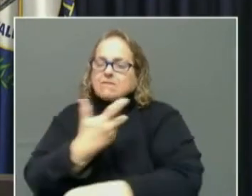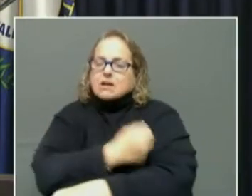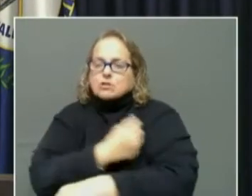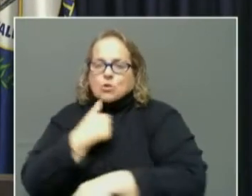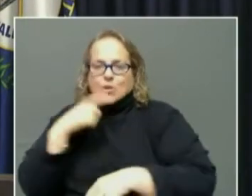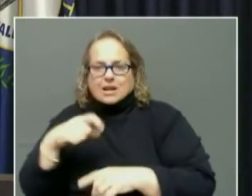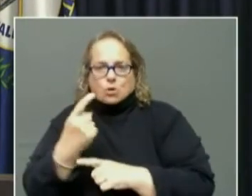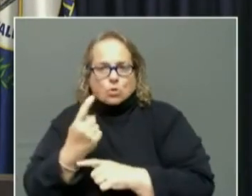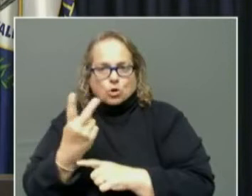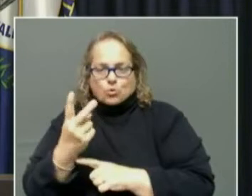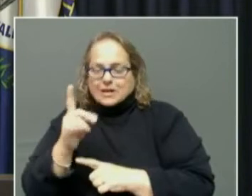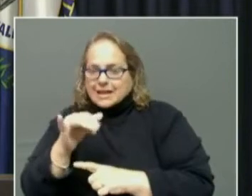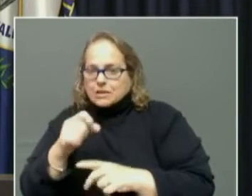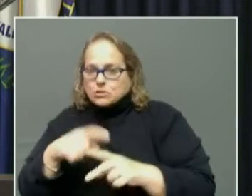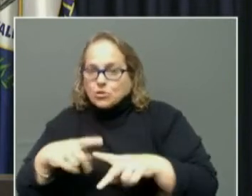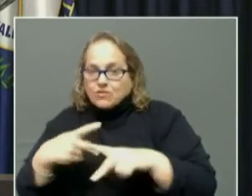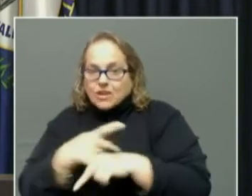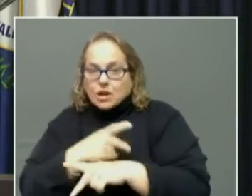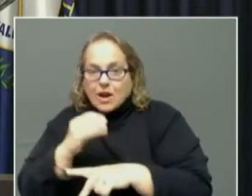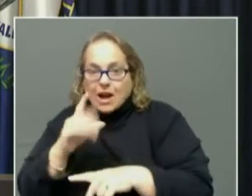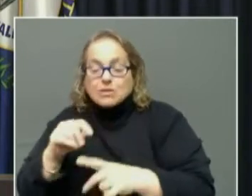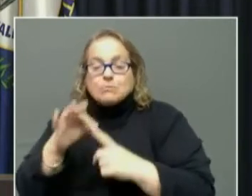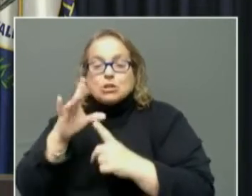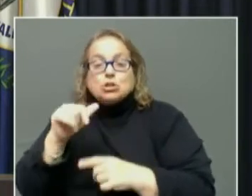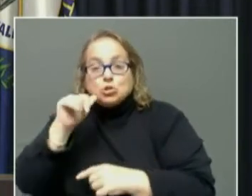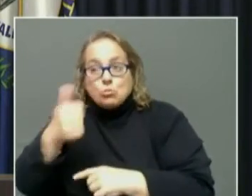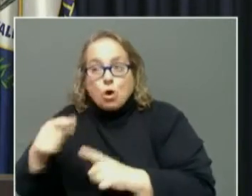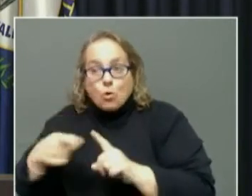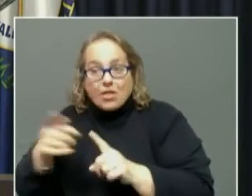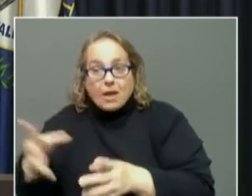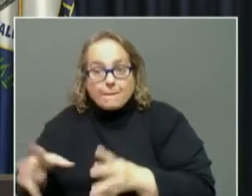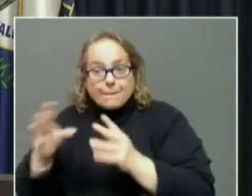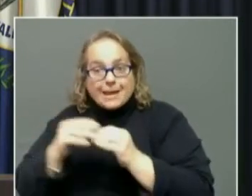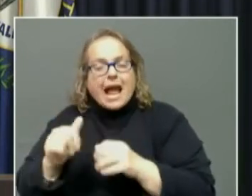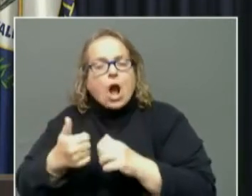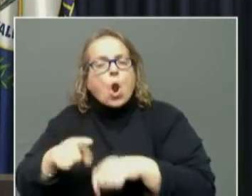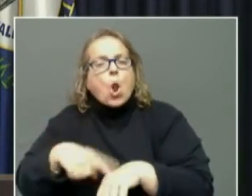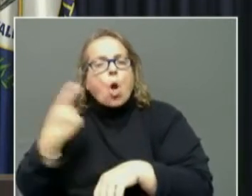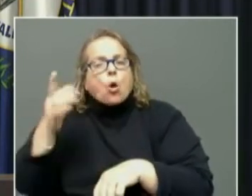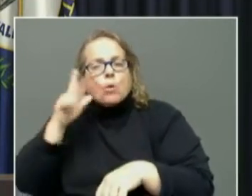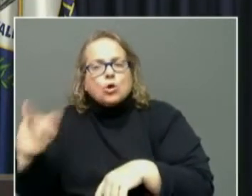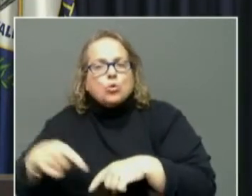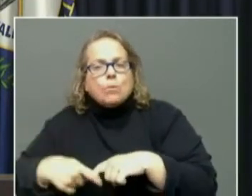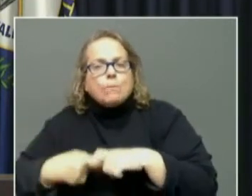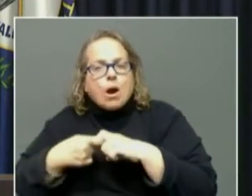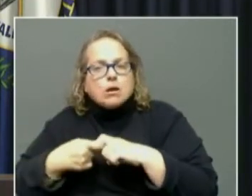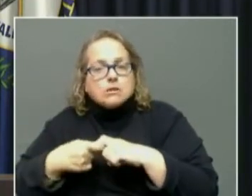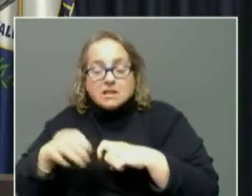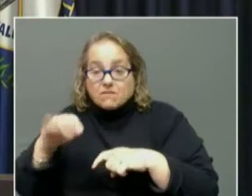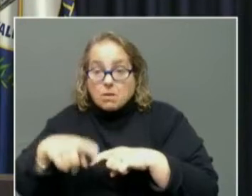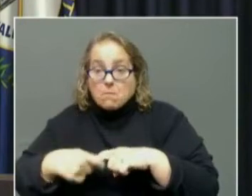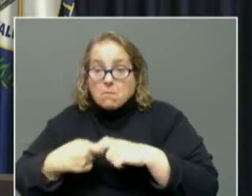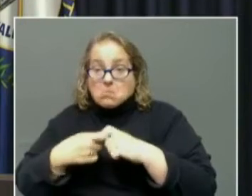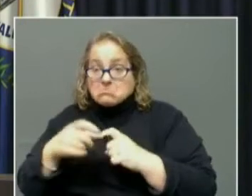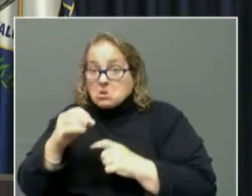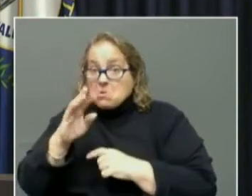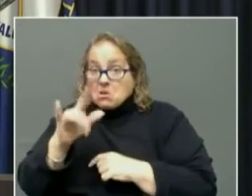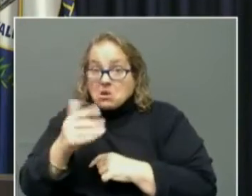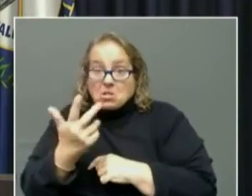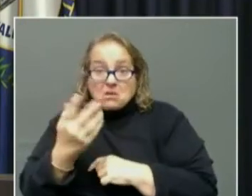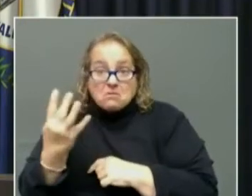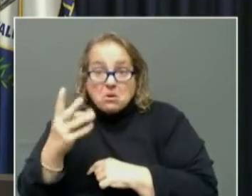figure out, especially tomorrow when they meet, how long the pause is going to be. If the pause is only going to be 3 or 4